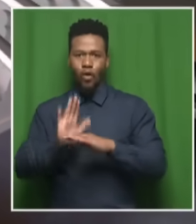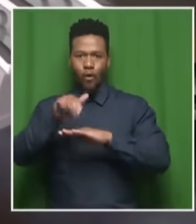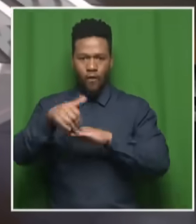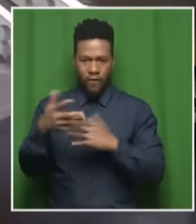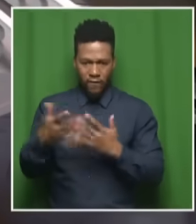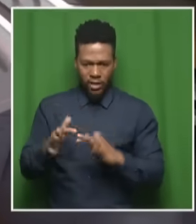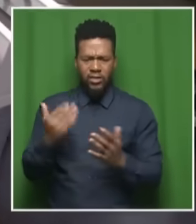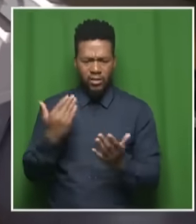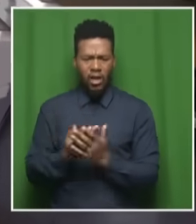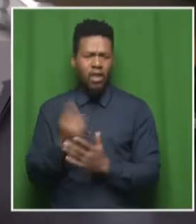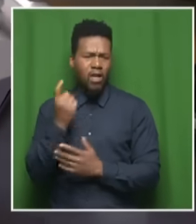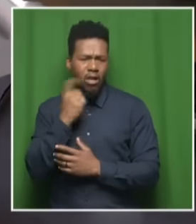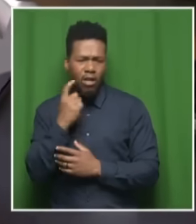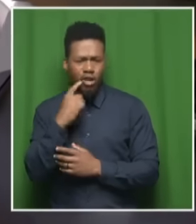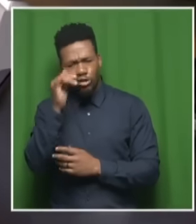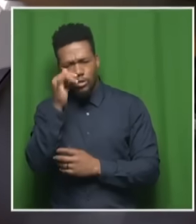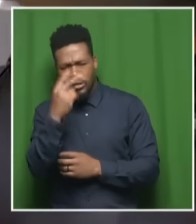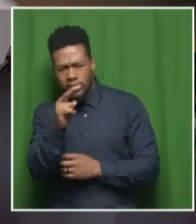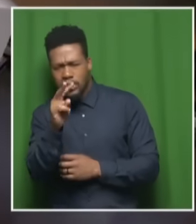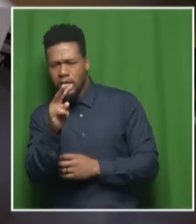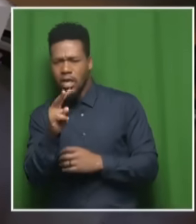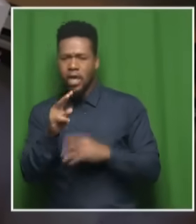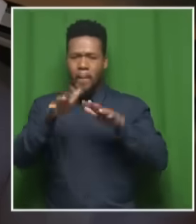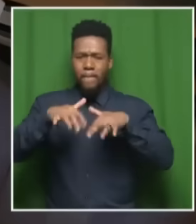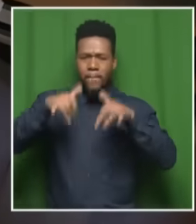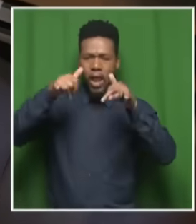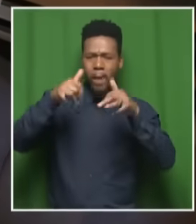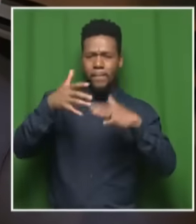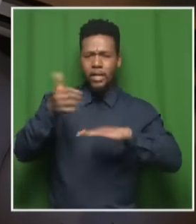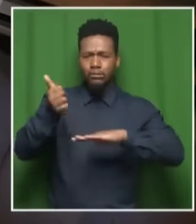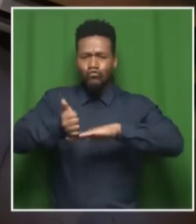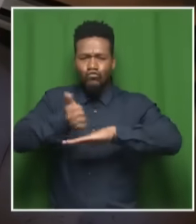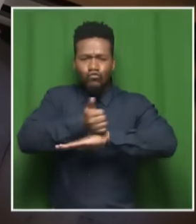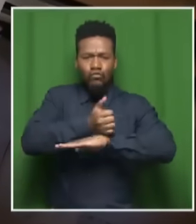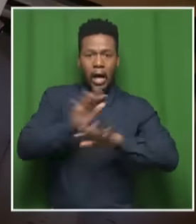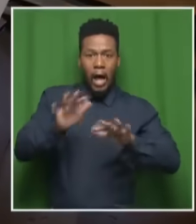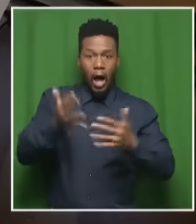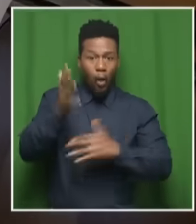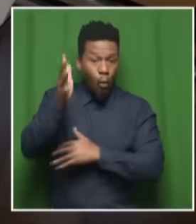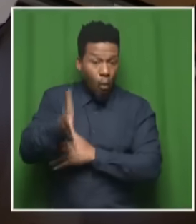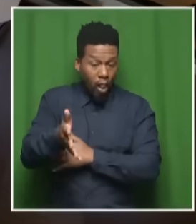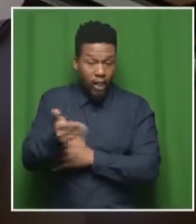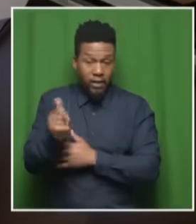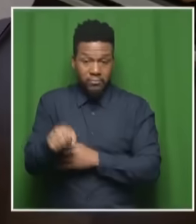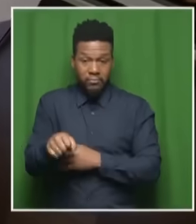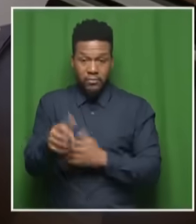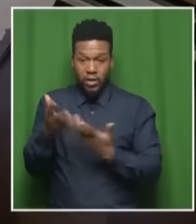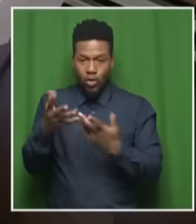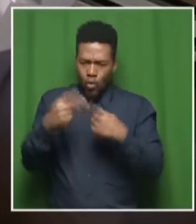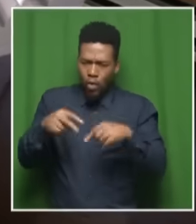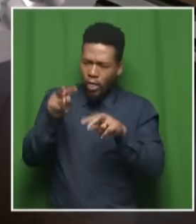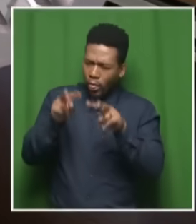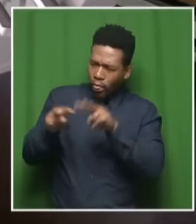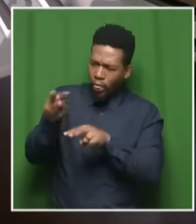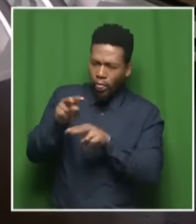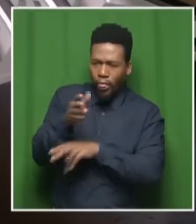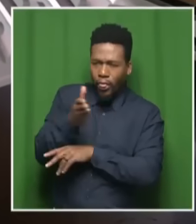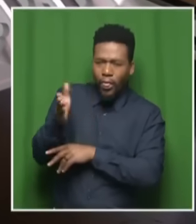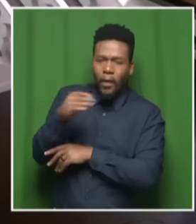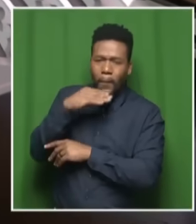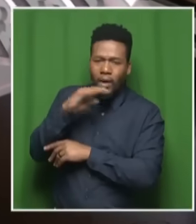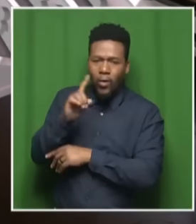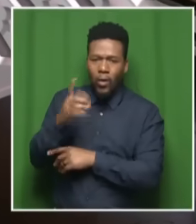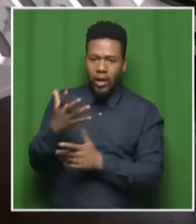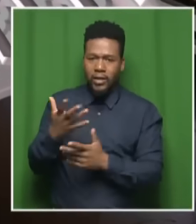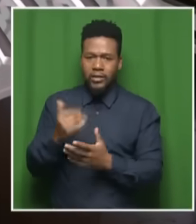look at, what this is going to translate for the National Assembly as well, for leadership at large. Let's take a look at what that means.